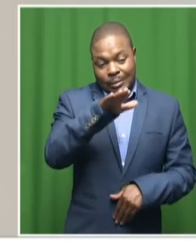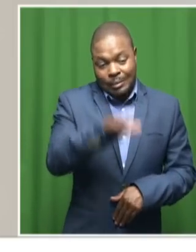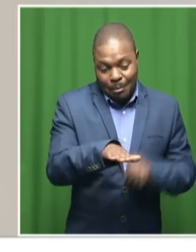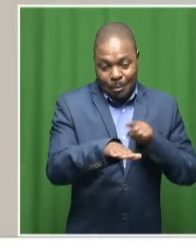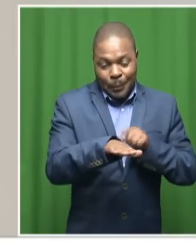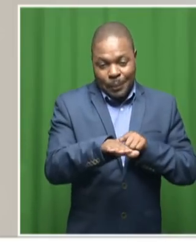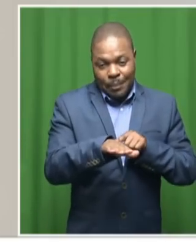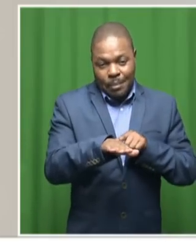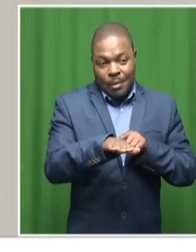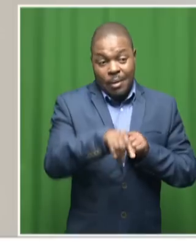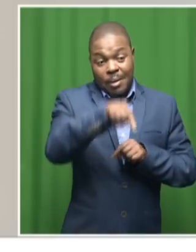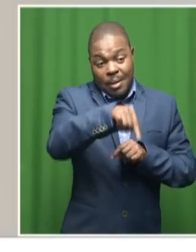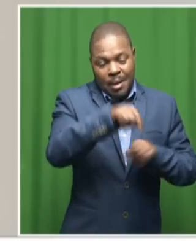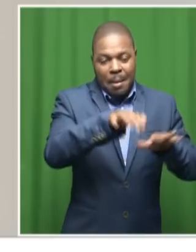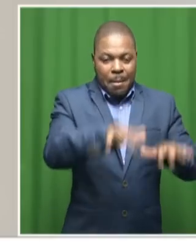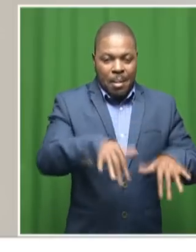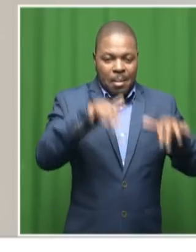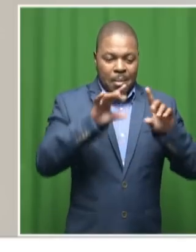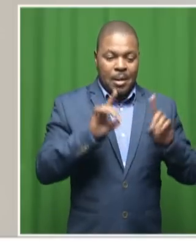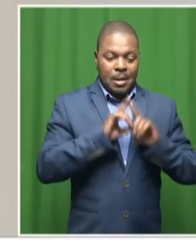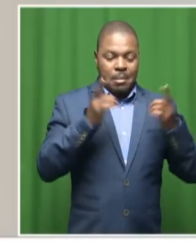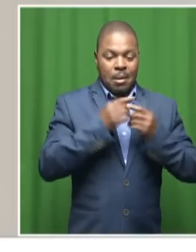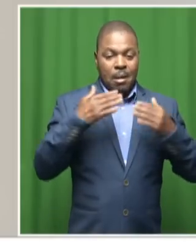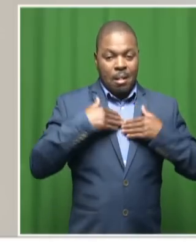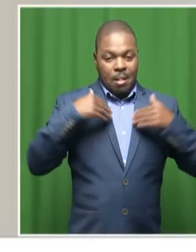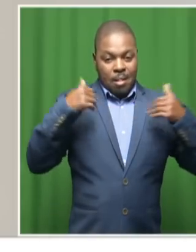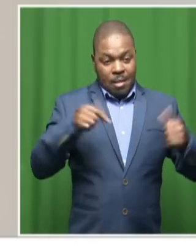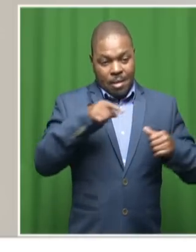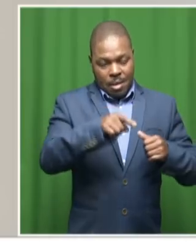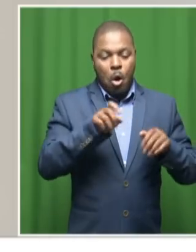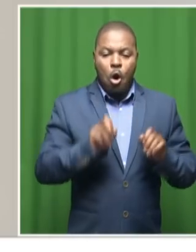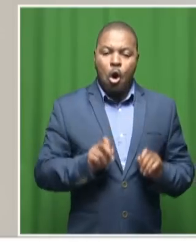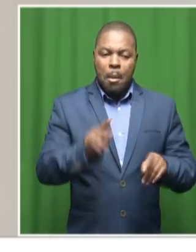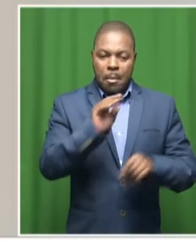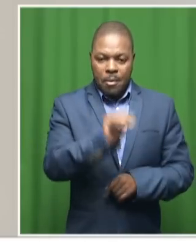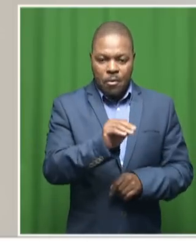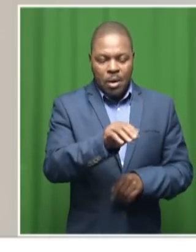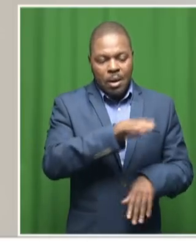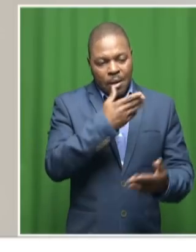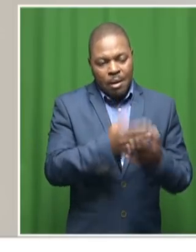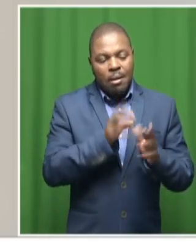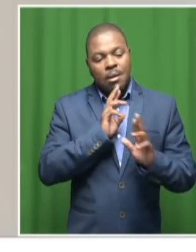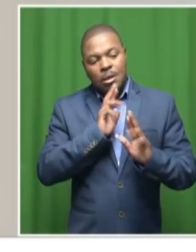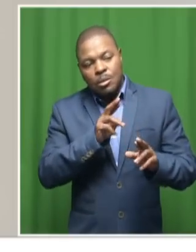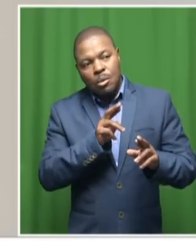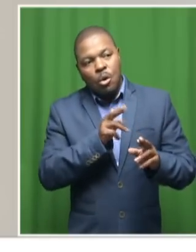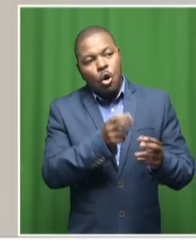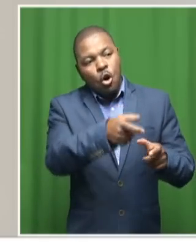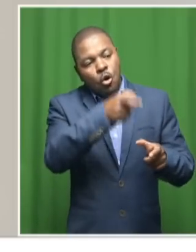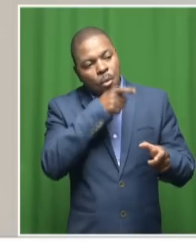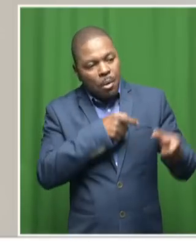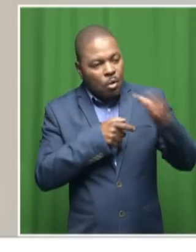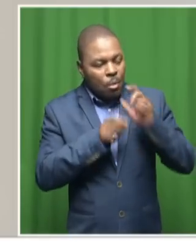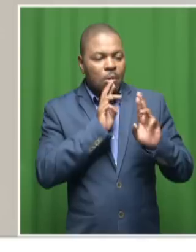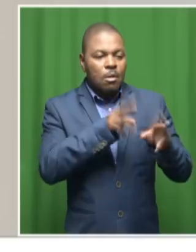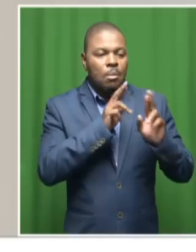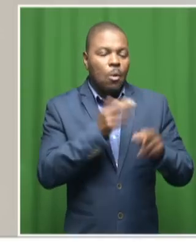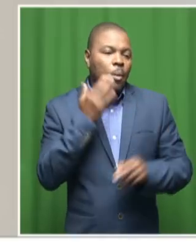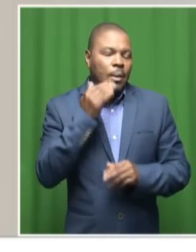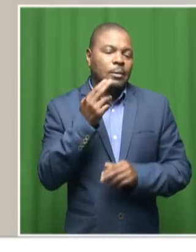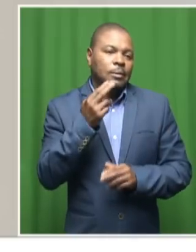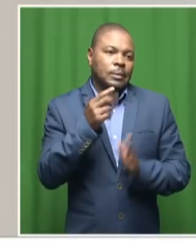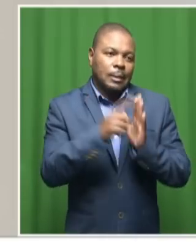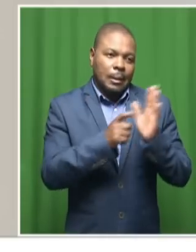to go through Parliament. The Department of Health has been given an opportunity to respond to all the comments on the 30th of